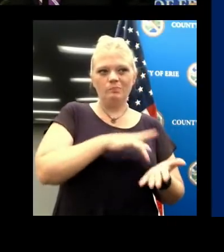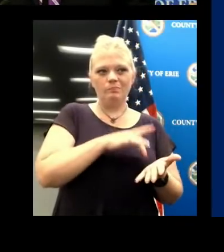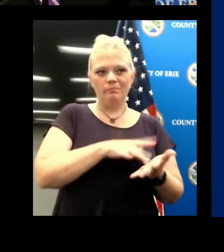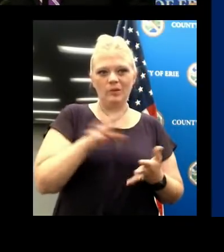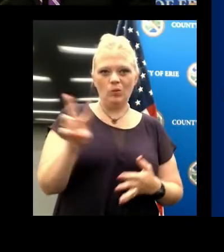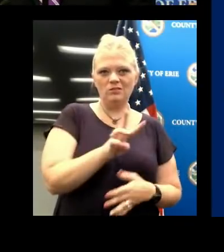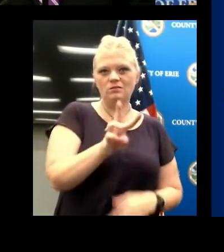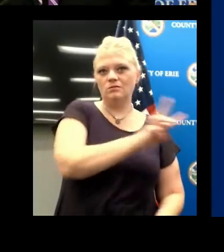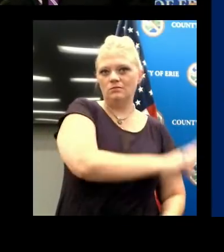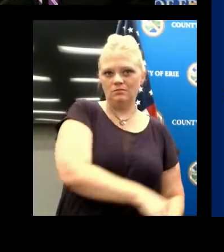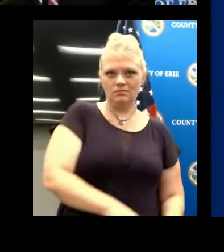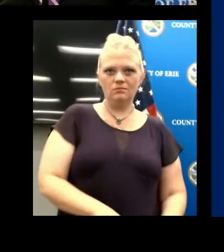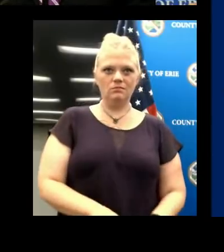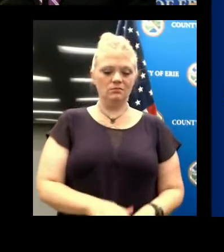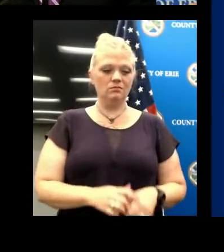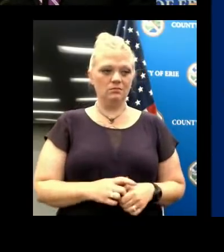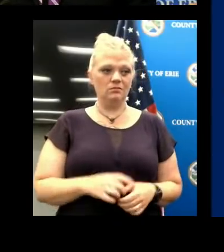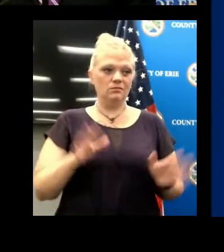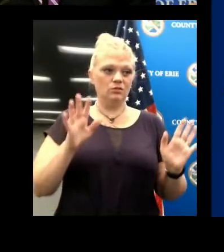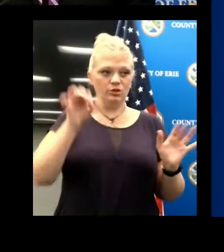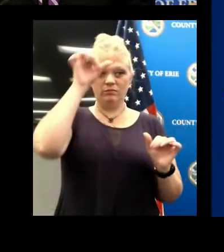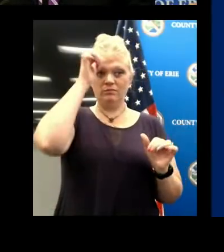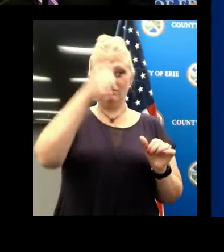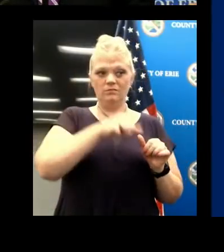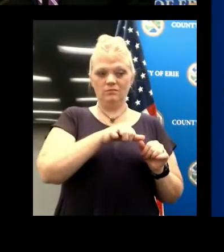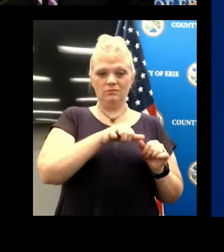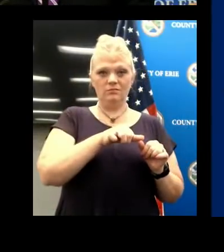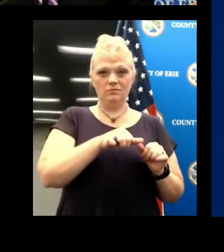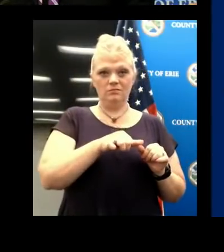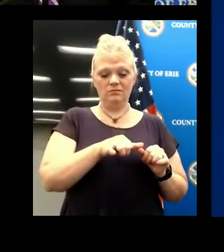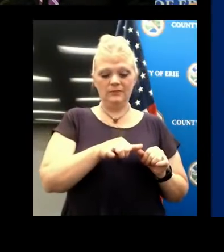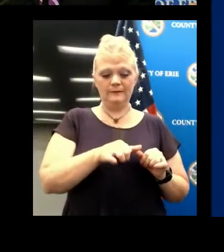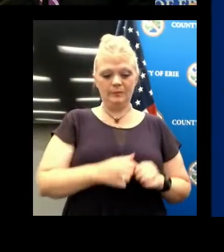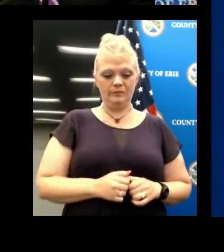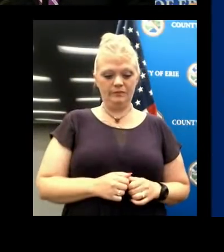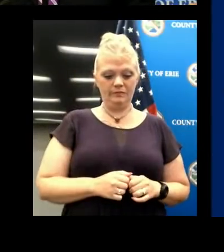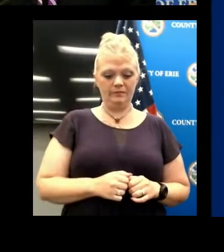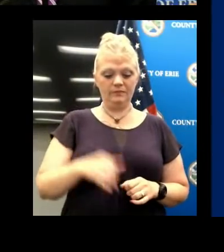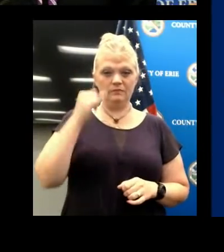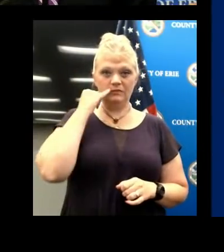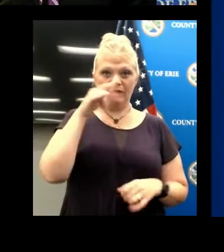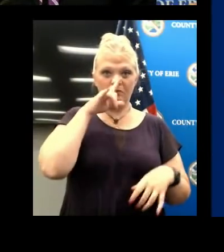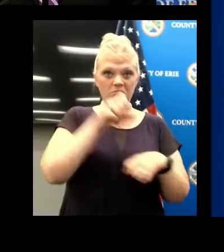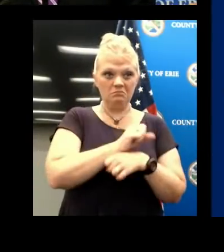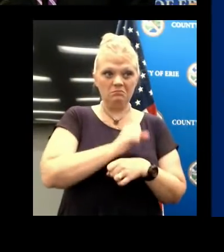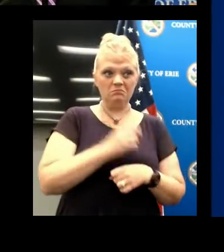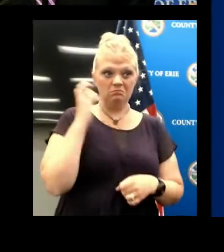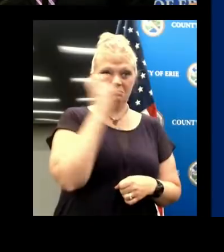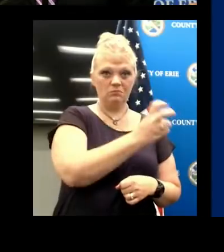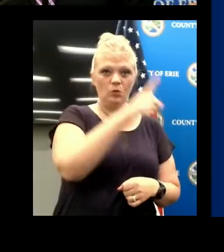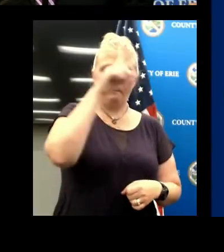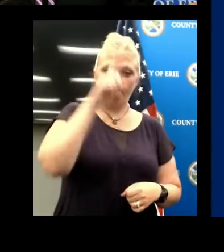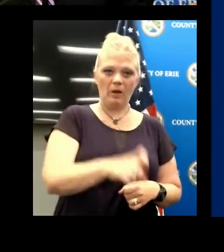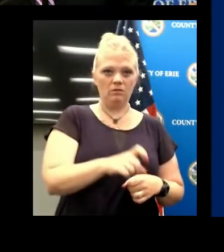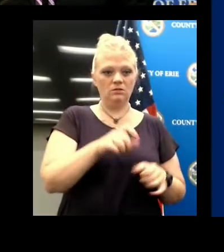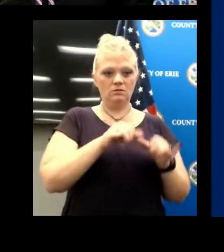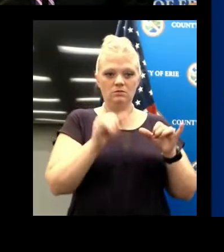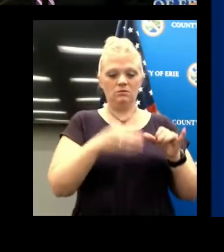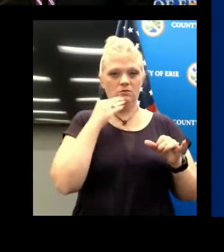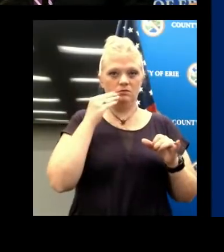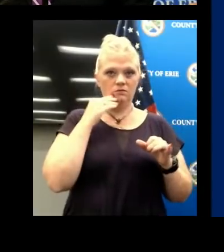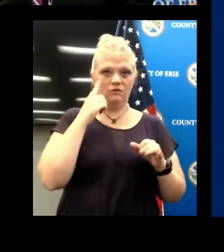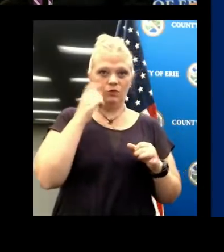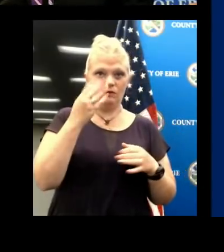and the West. So just remember that if you do travel, you have to quarantine.